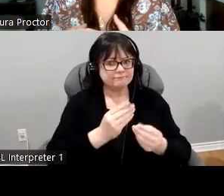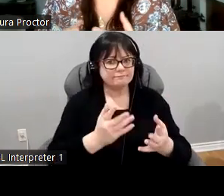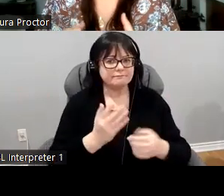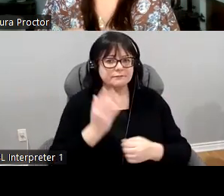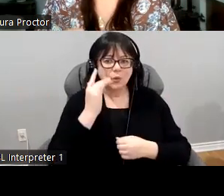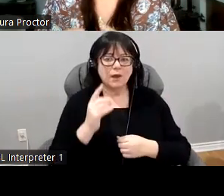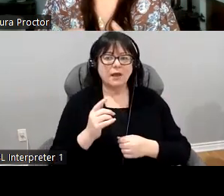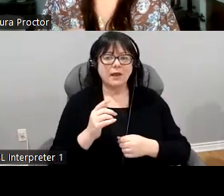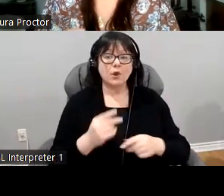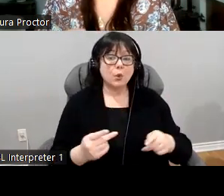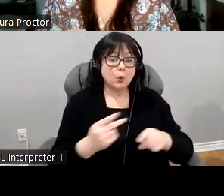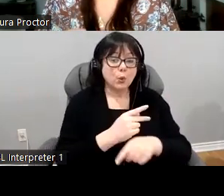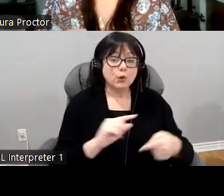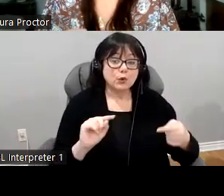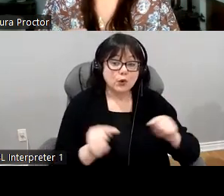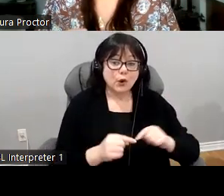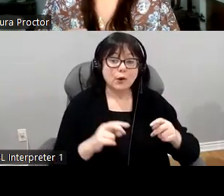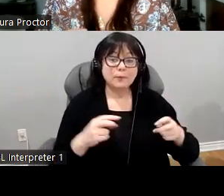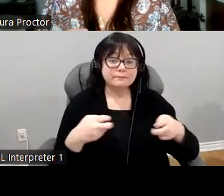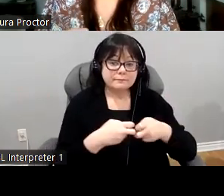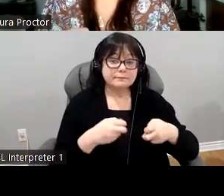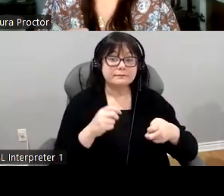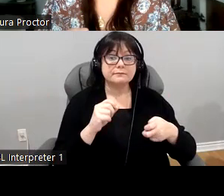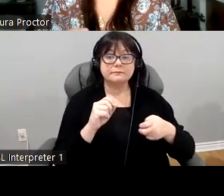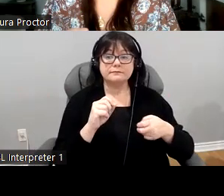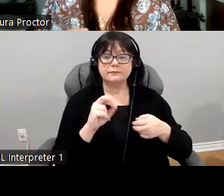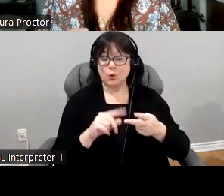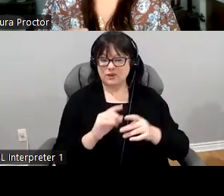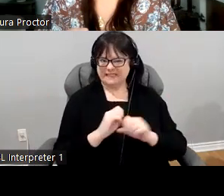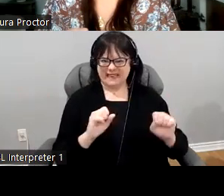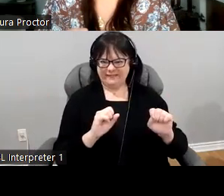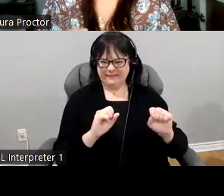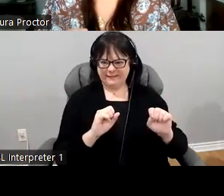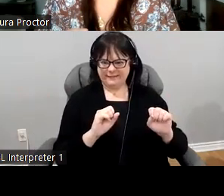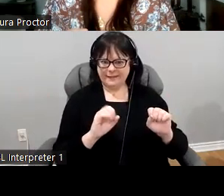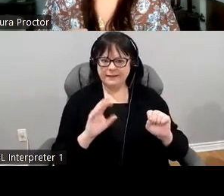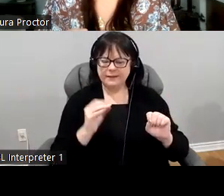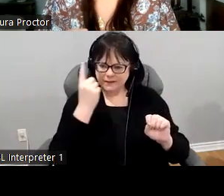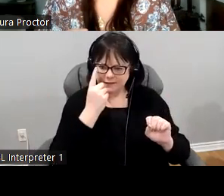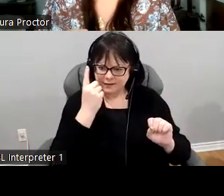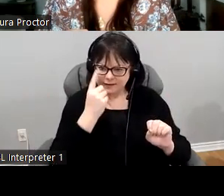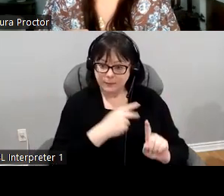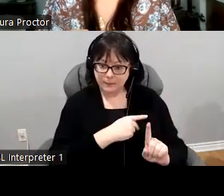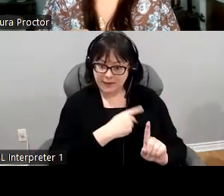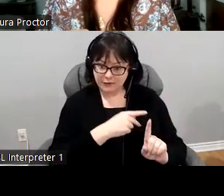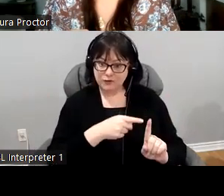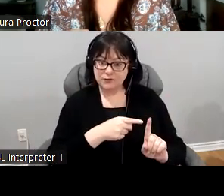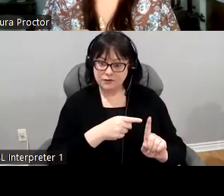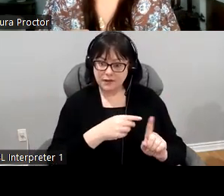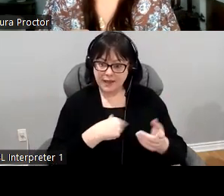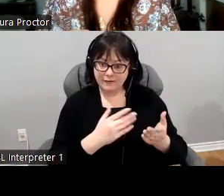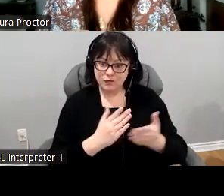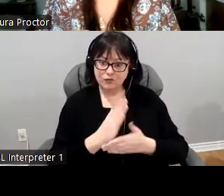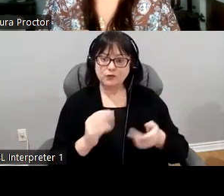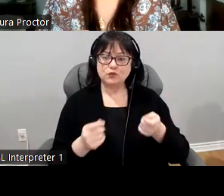repercussions. Do victims have to say, get to say how much services become involved or whether